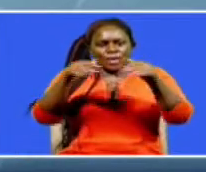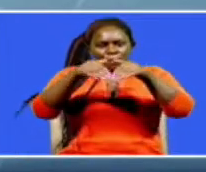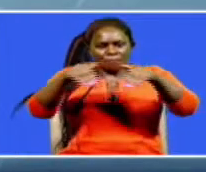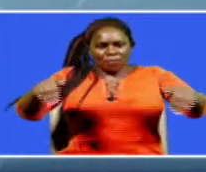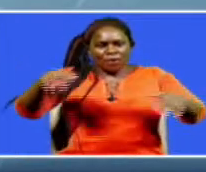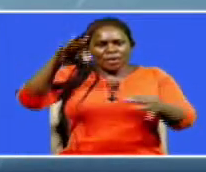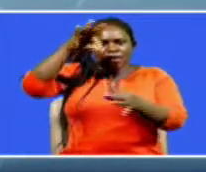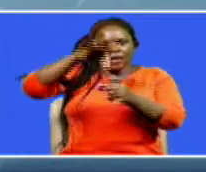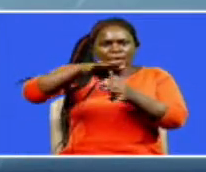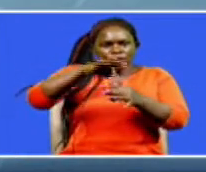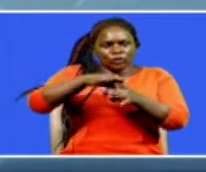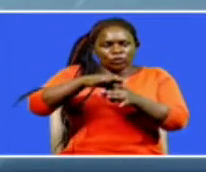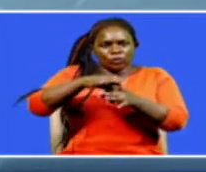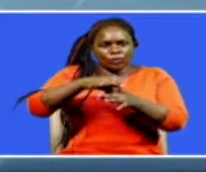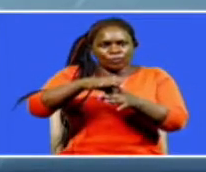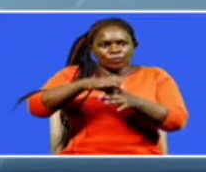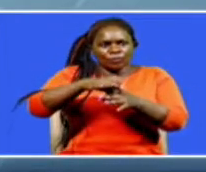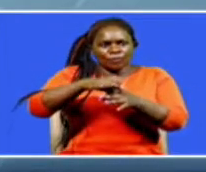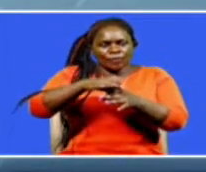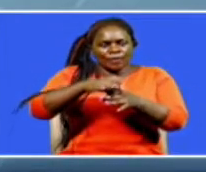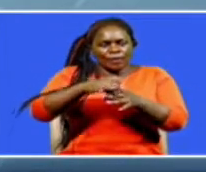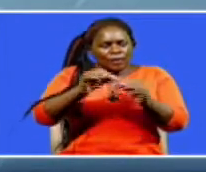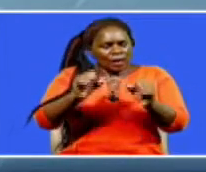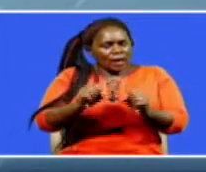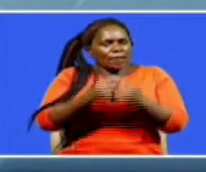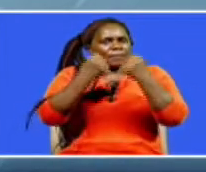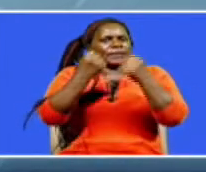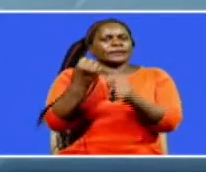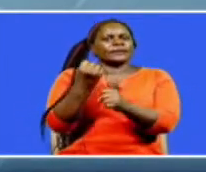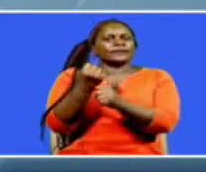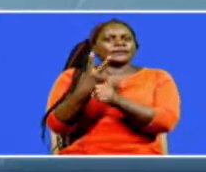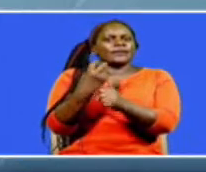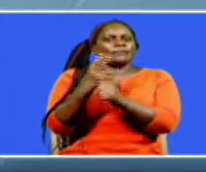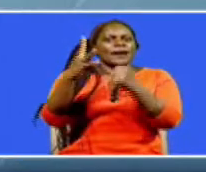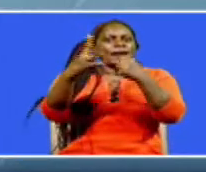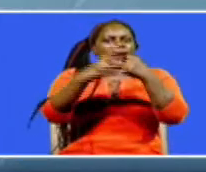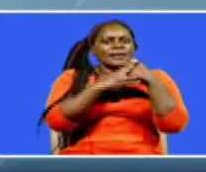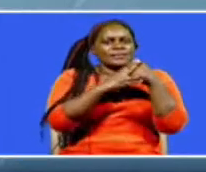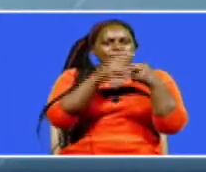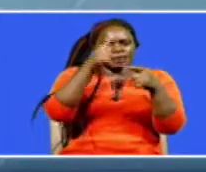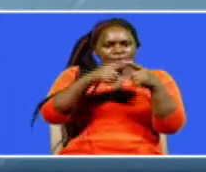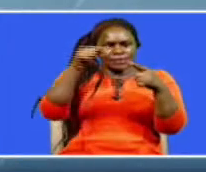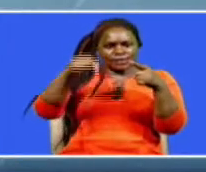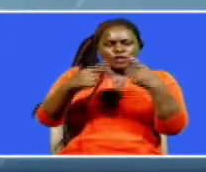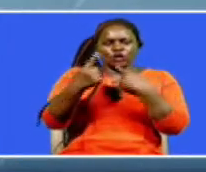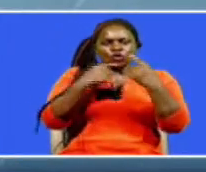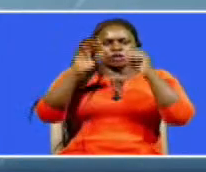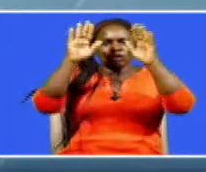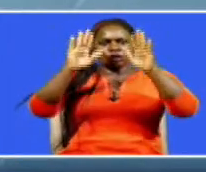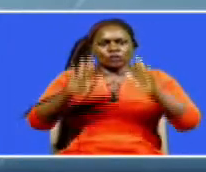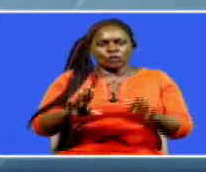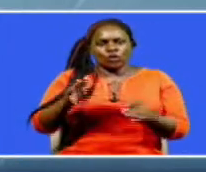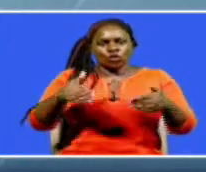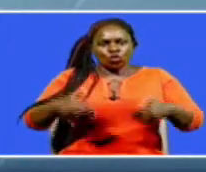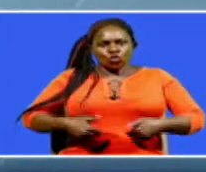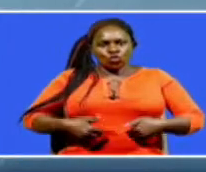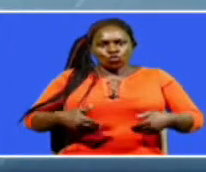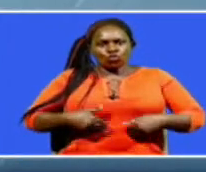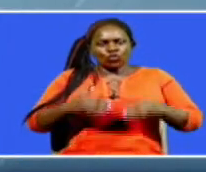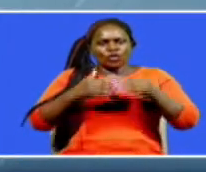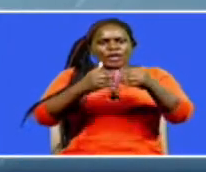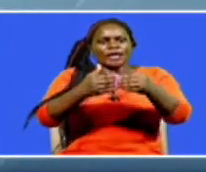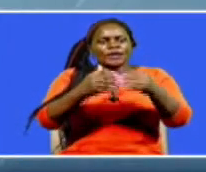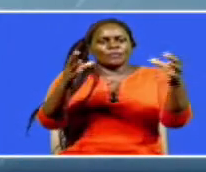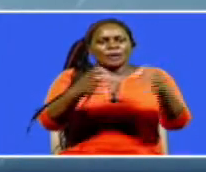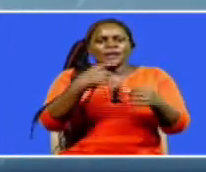party elections in the exercise that is scheduled for December 9th this year. Speaking in Kisumu, the youth led by Miskel